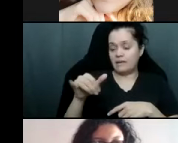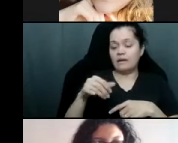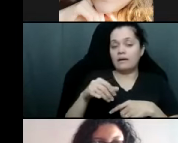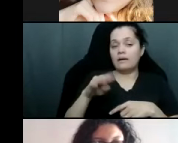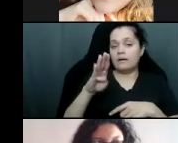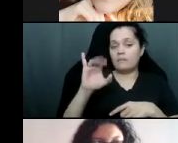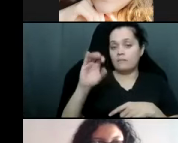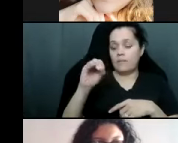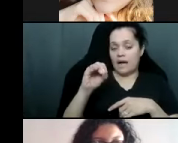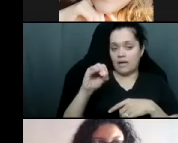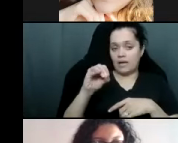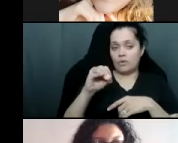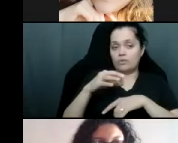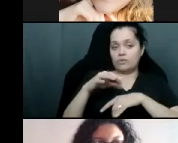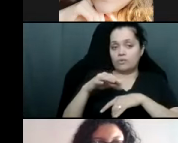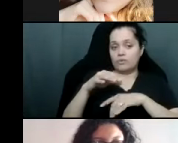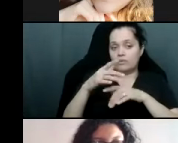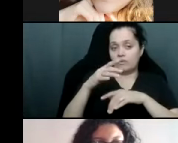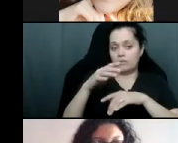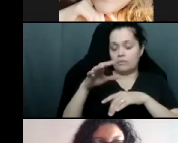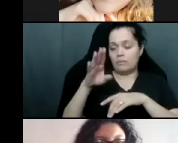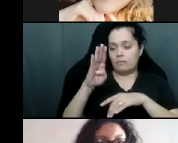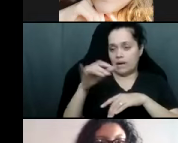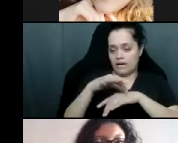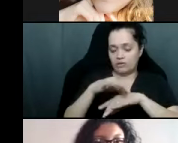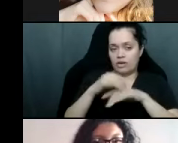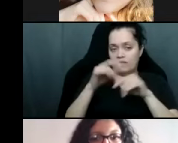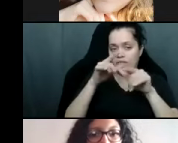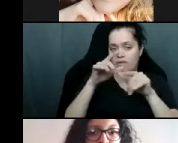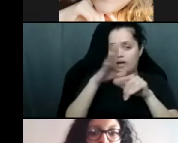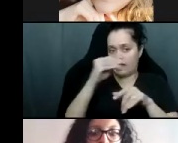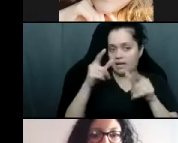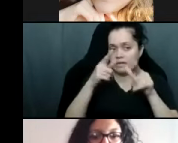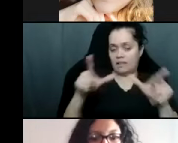Biogeography and Language Evolved.